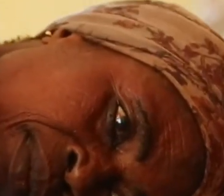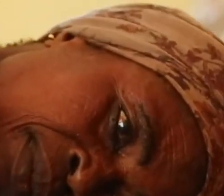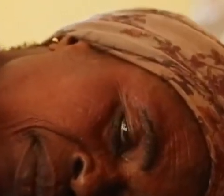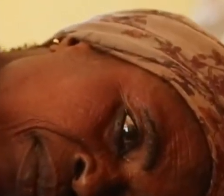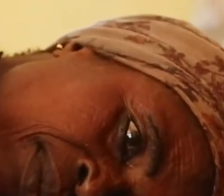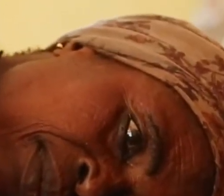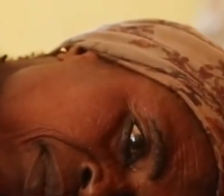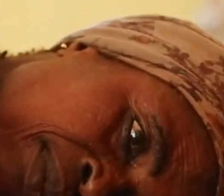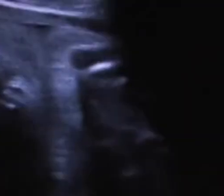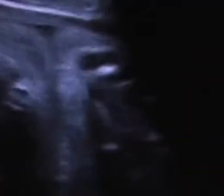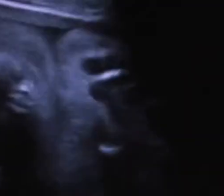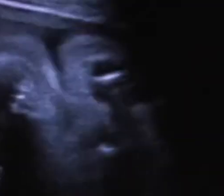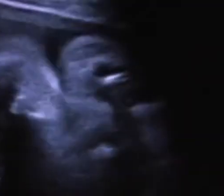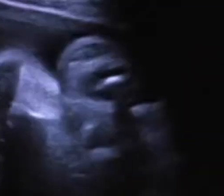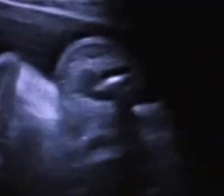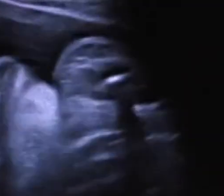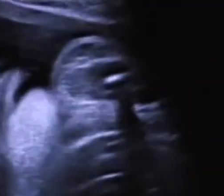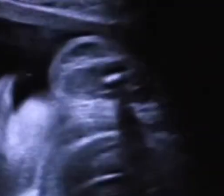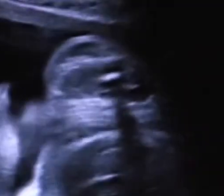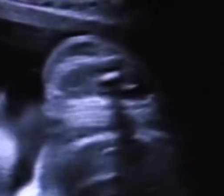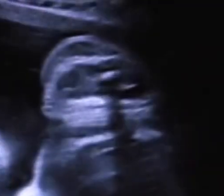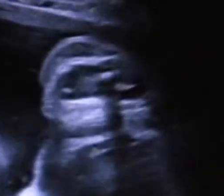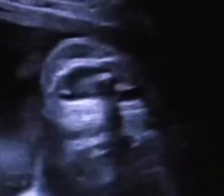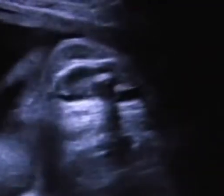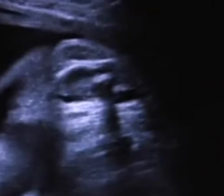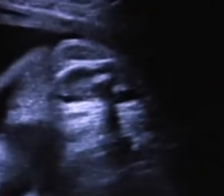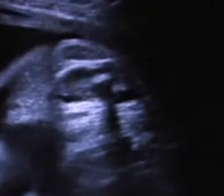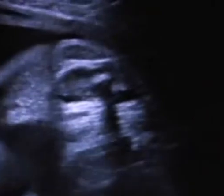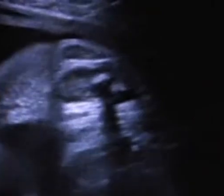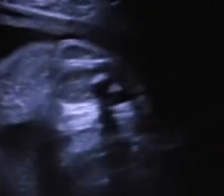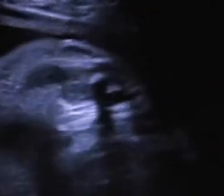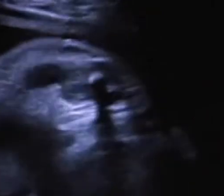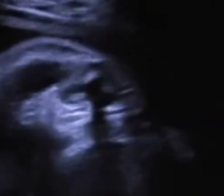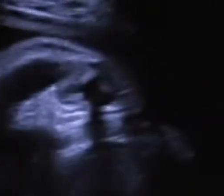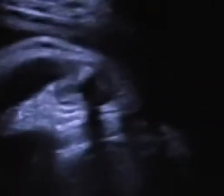safely or any other kind of policy. But I think what I felt, and I mentioned this probably 10 days ago,